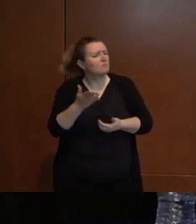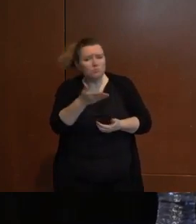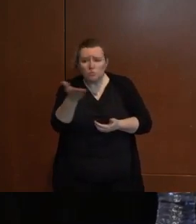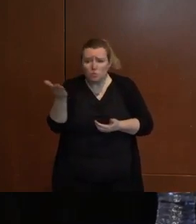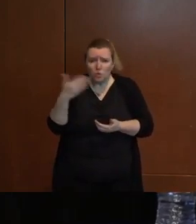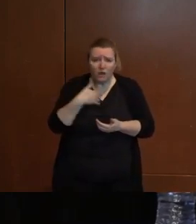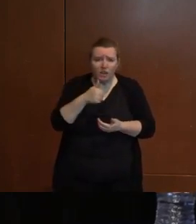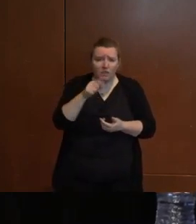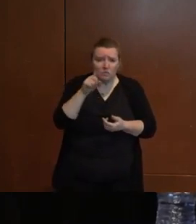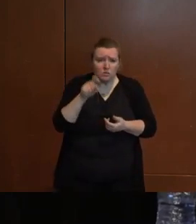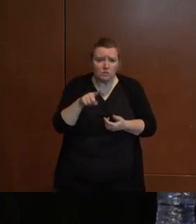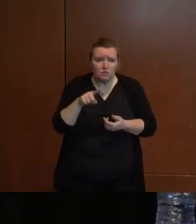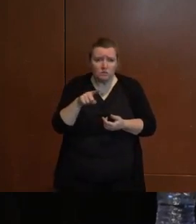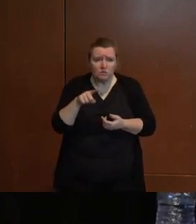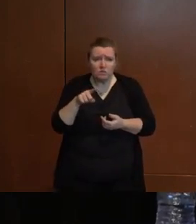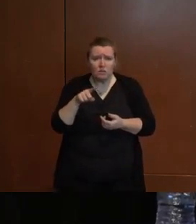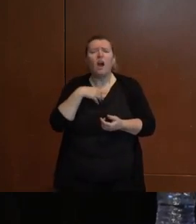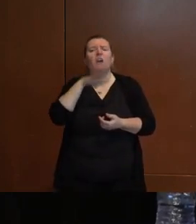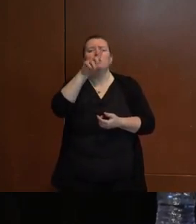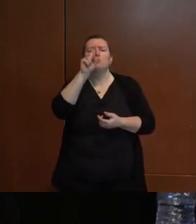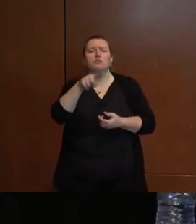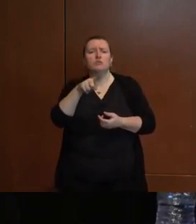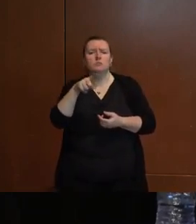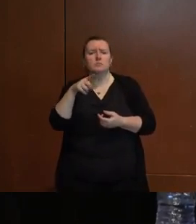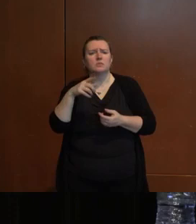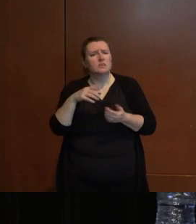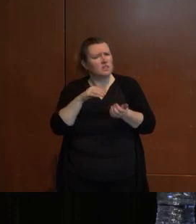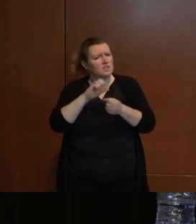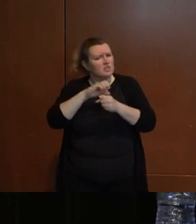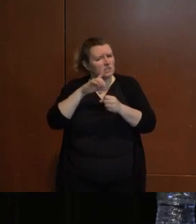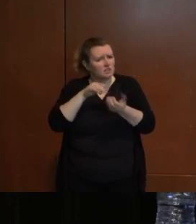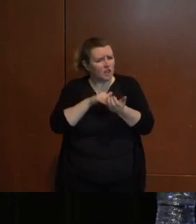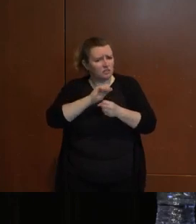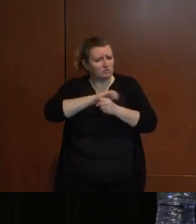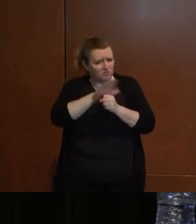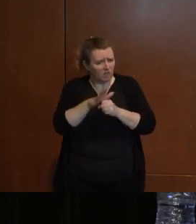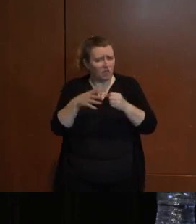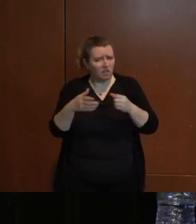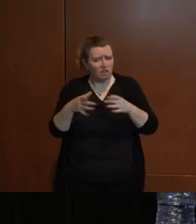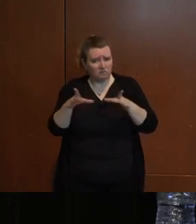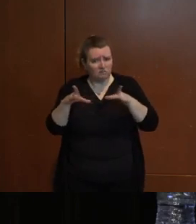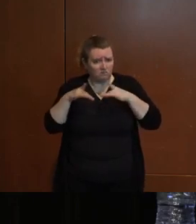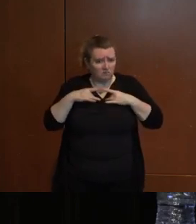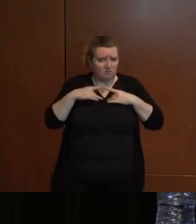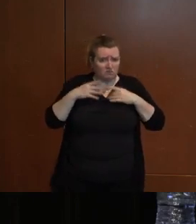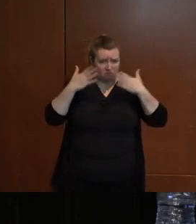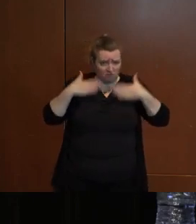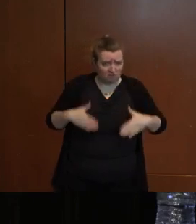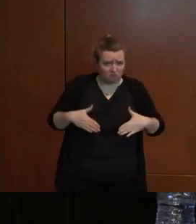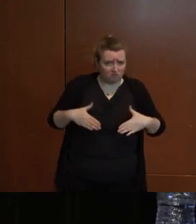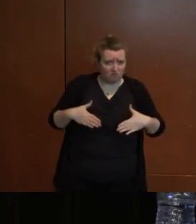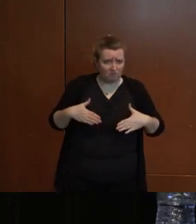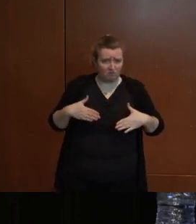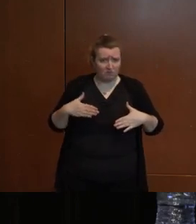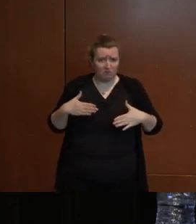doctor? Is that illegal, or what is the policy on that? Someone who doesn't yet necessarily have full